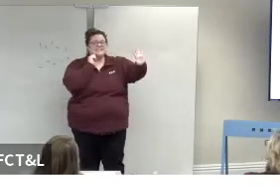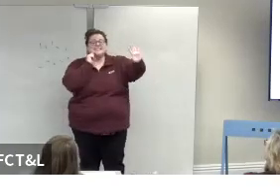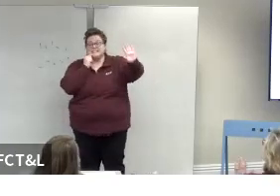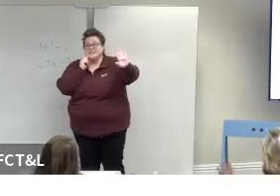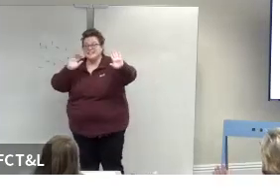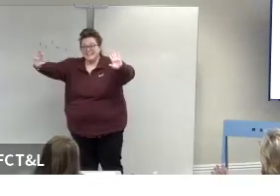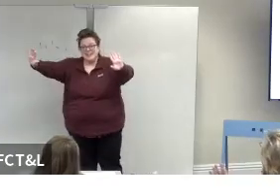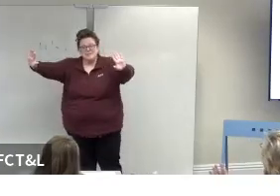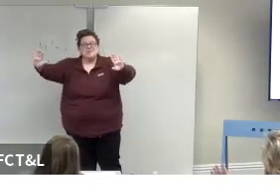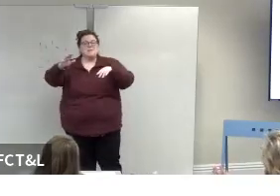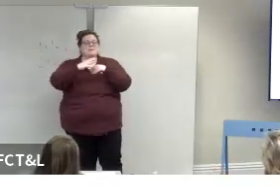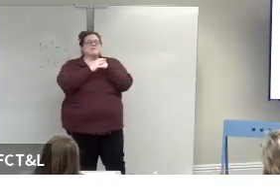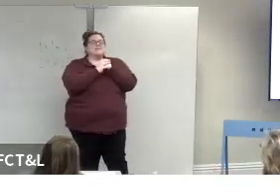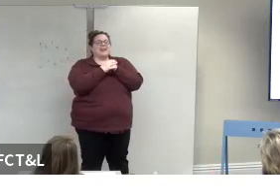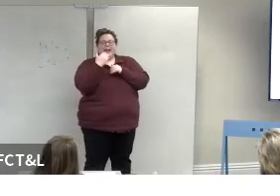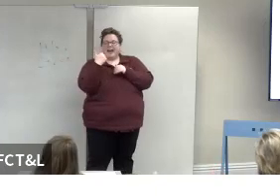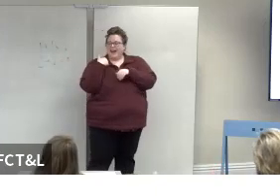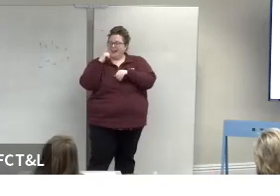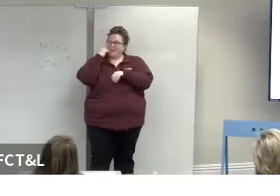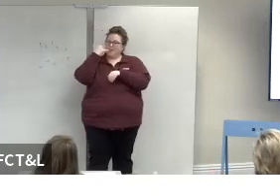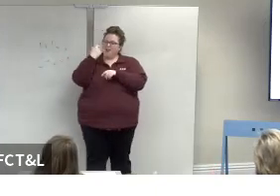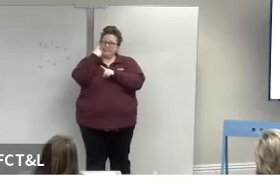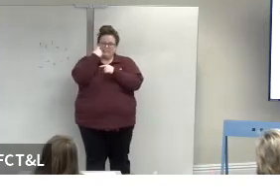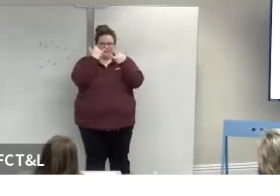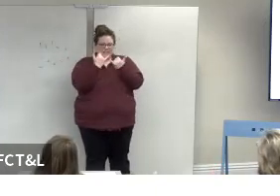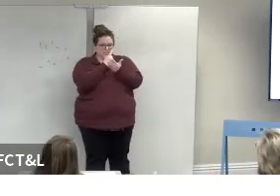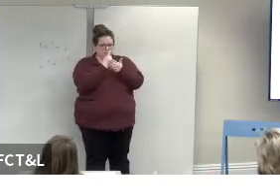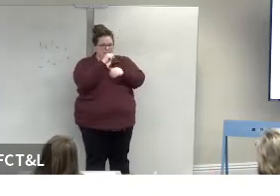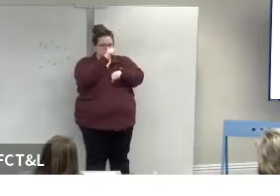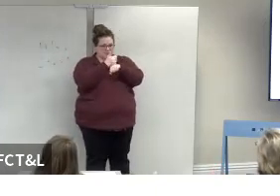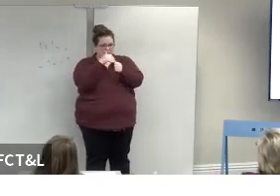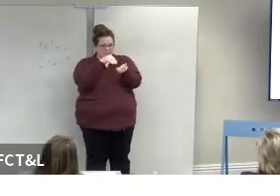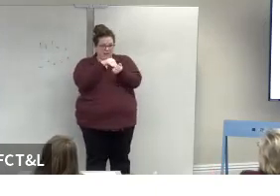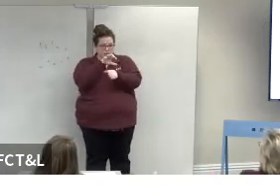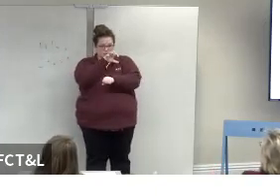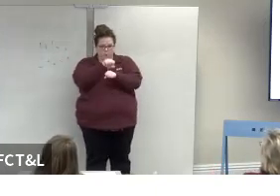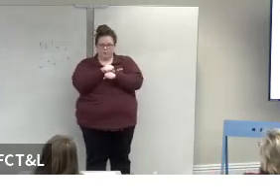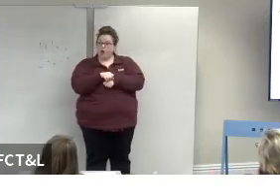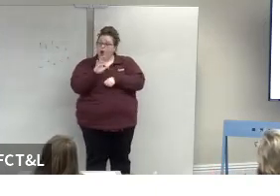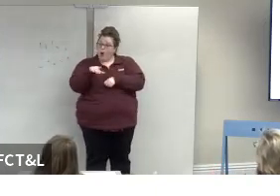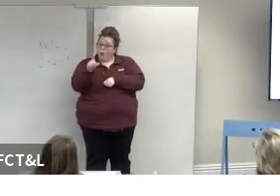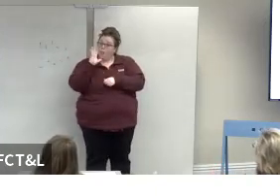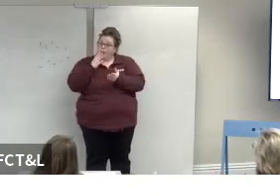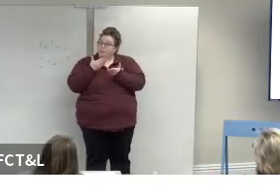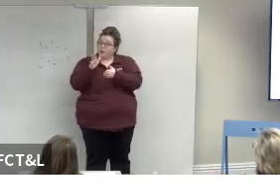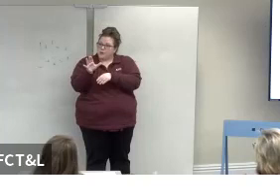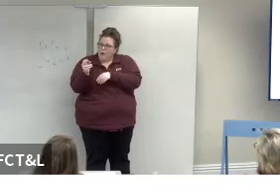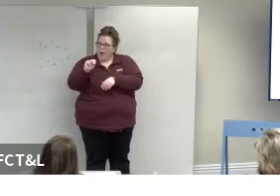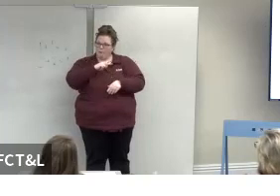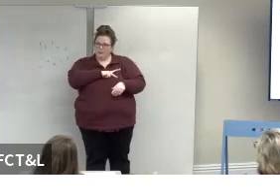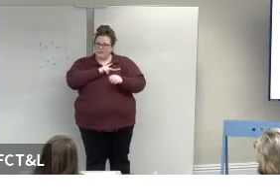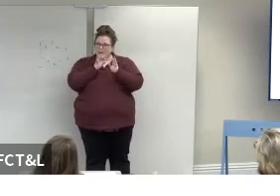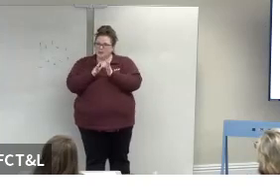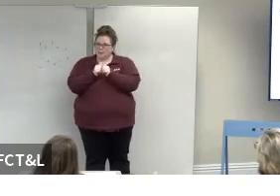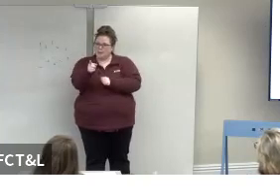same house. Now I'm being serious. This is a thing, okay? this week I was calling to set up a doctor appointment. They